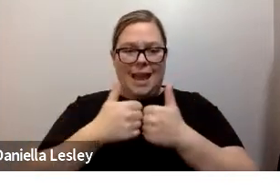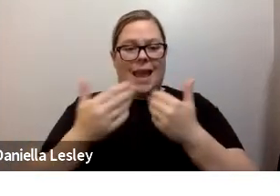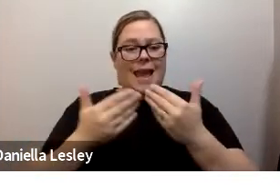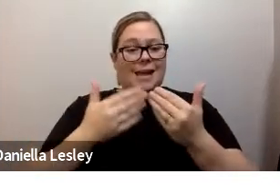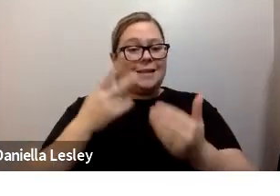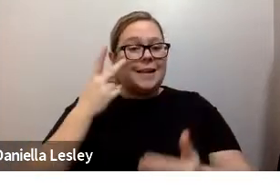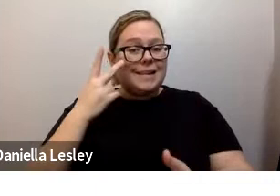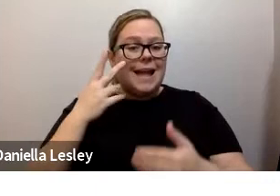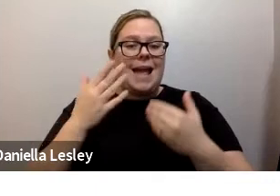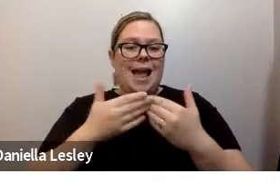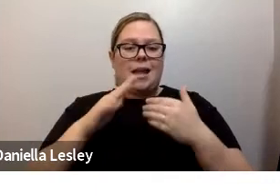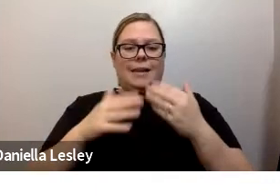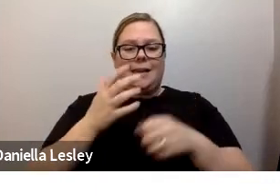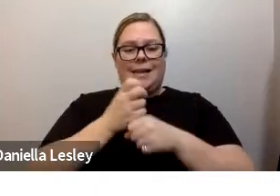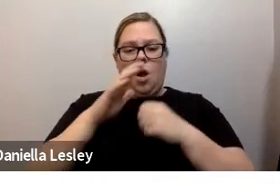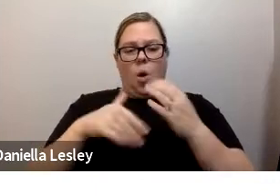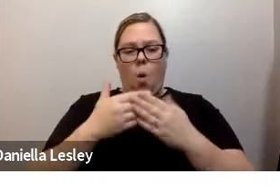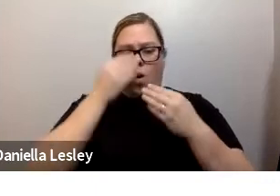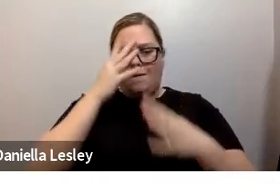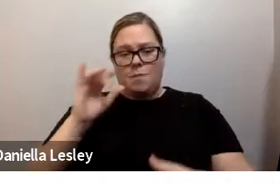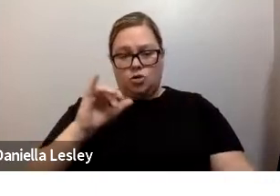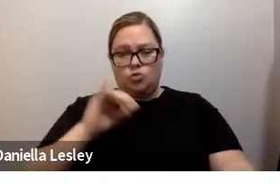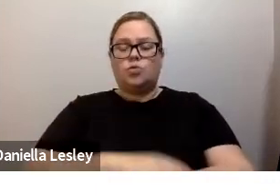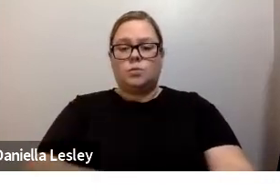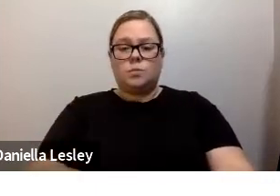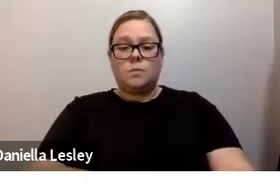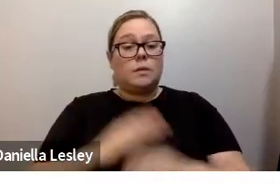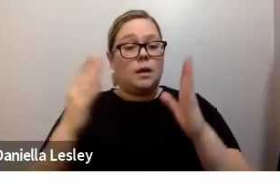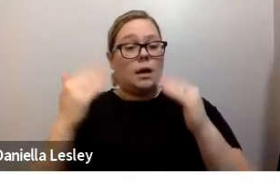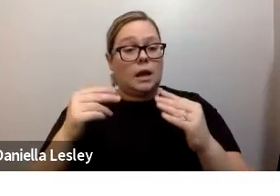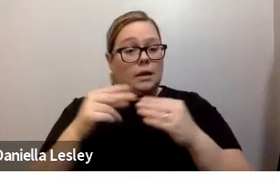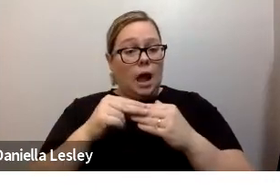hear all of the information as well. Next slide, please.